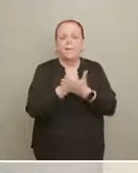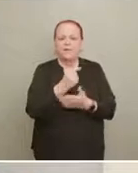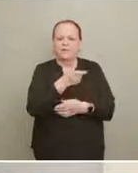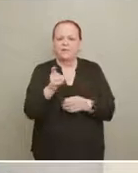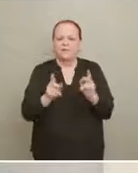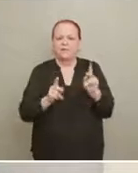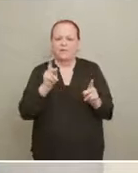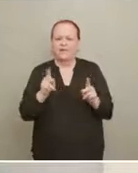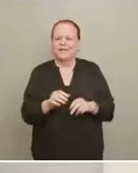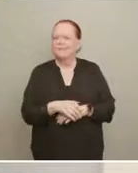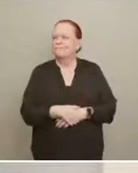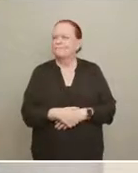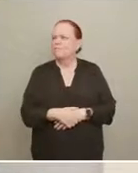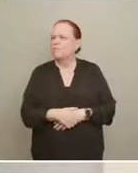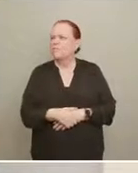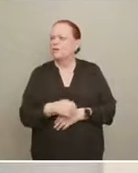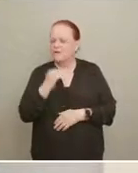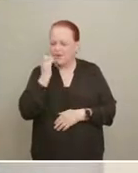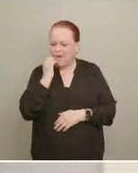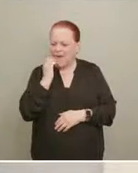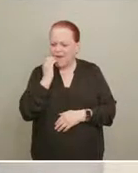in the jail versus bringing them here?